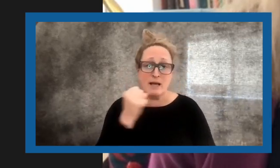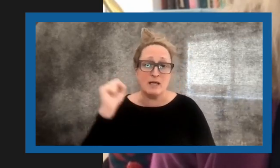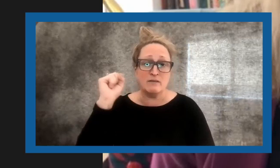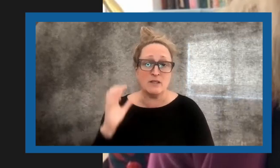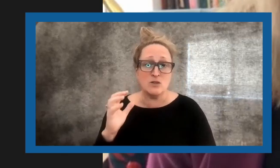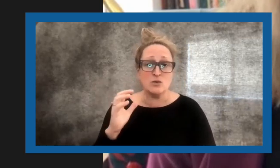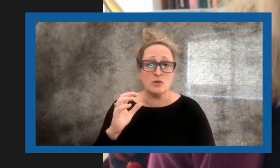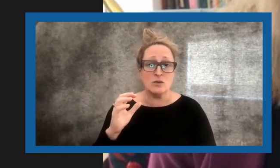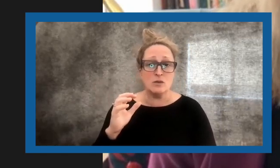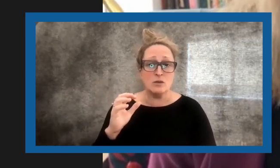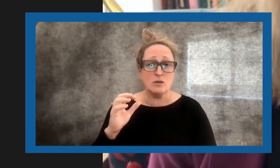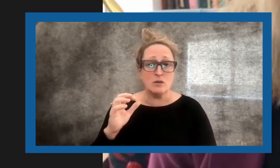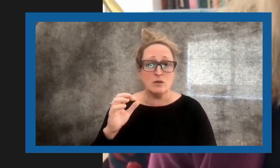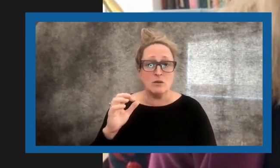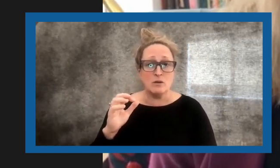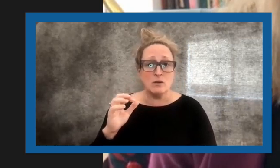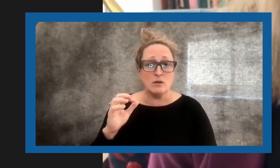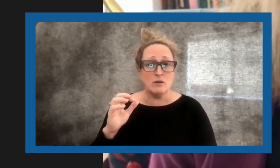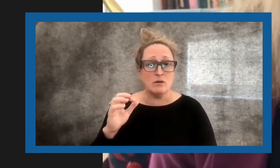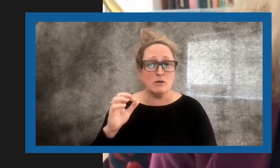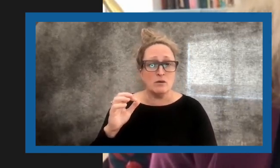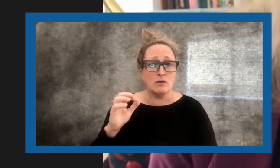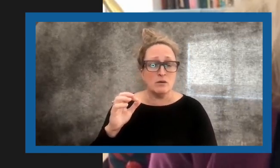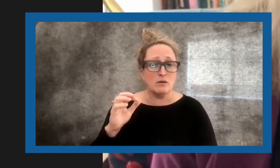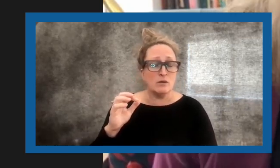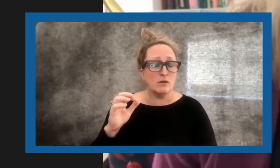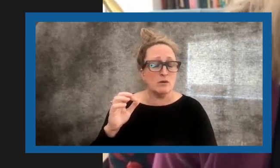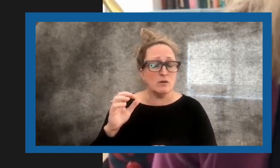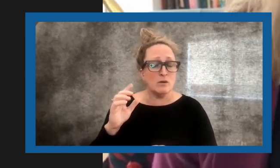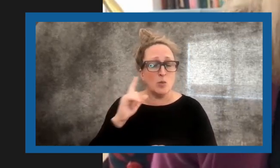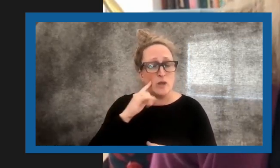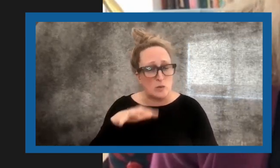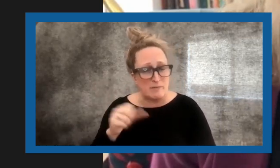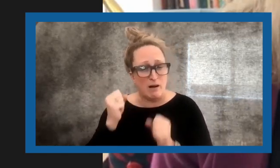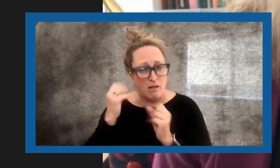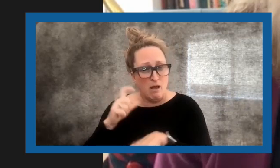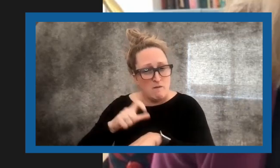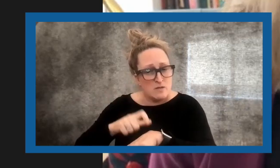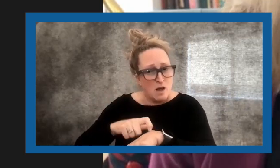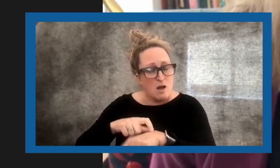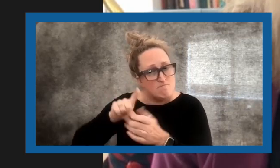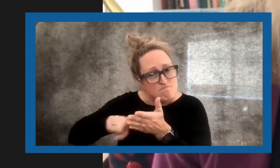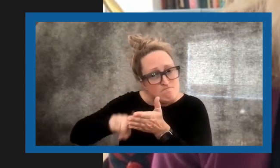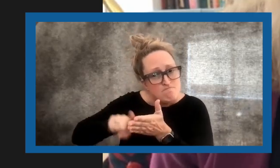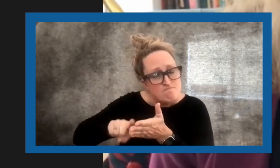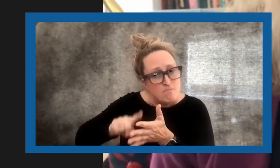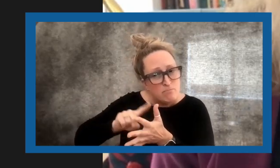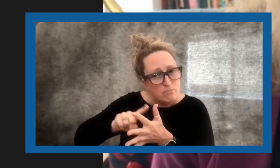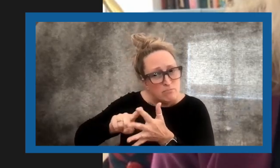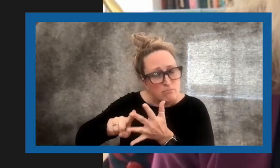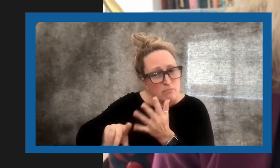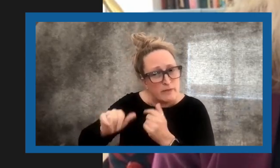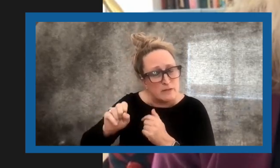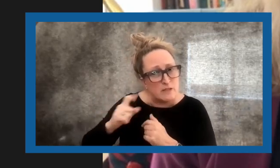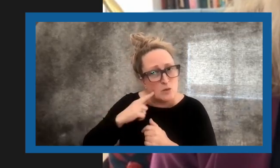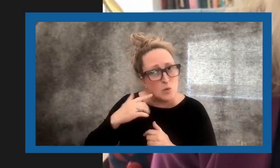mine, and when you spend a lot of time researching all these cases, you gain